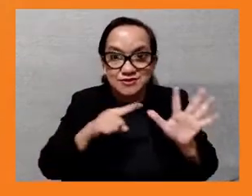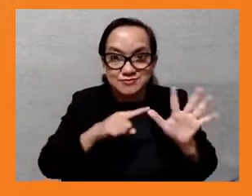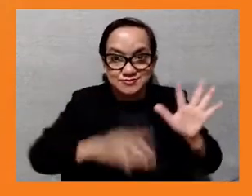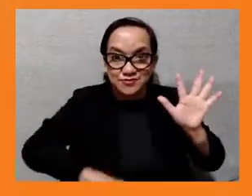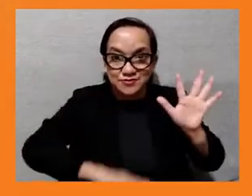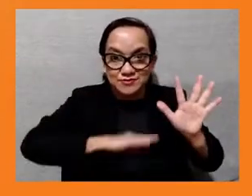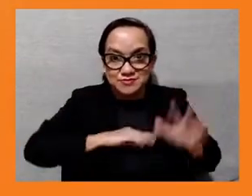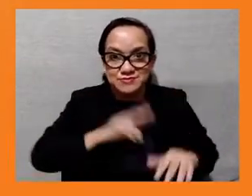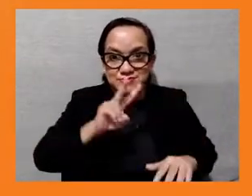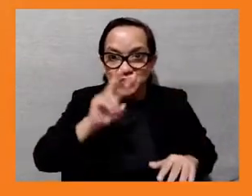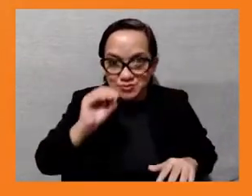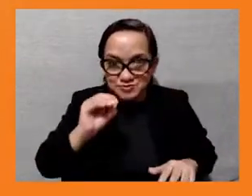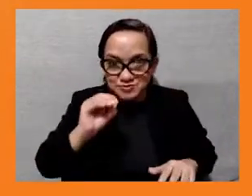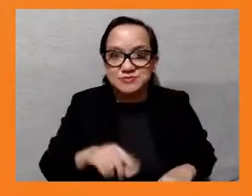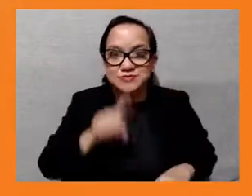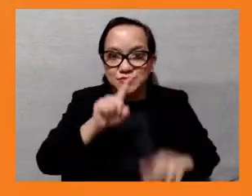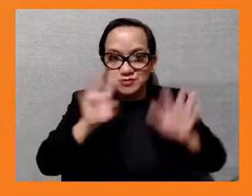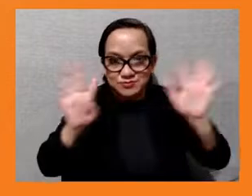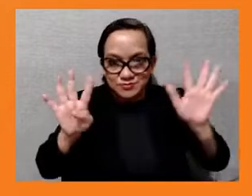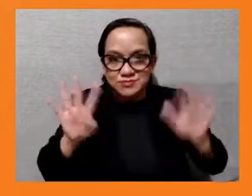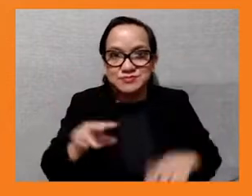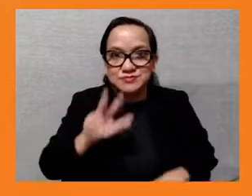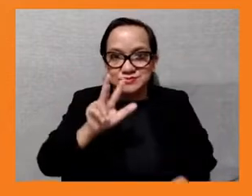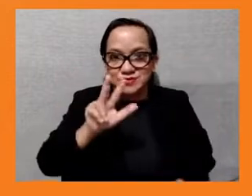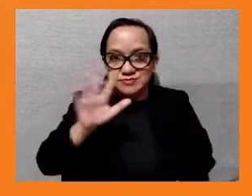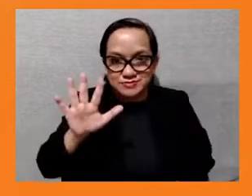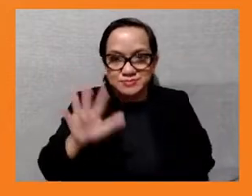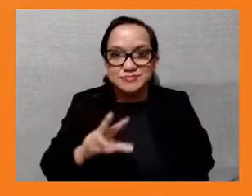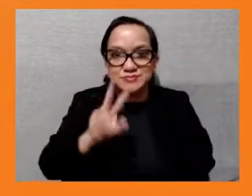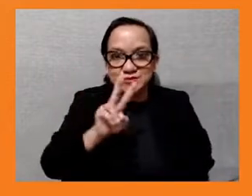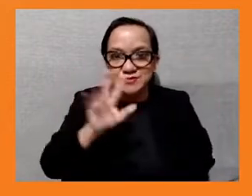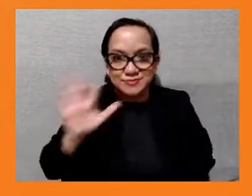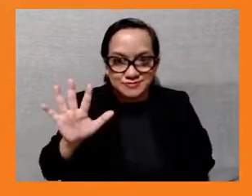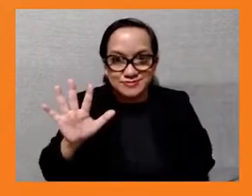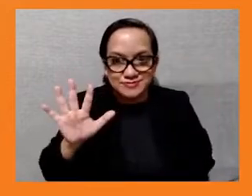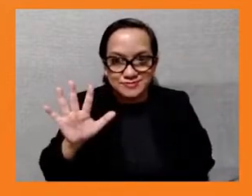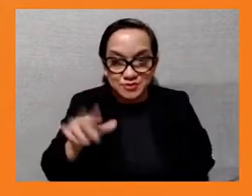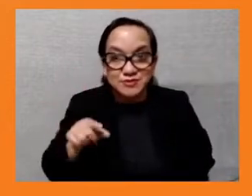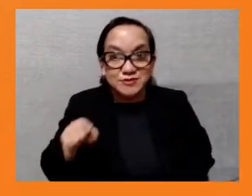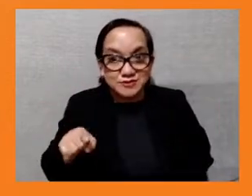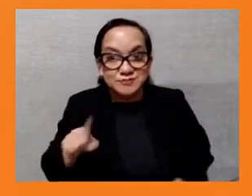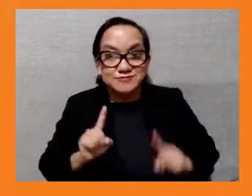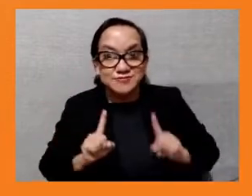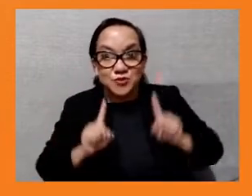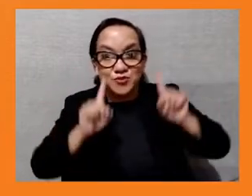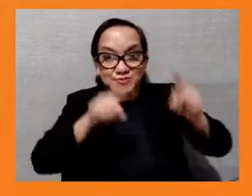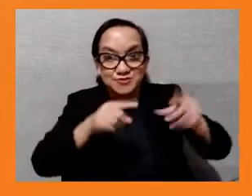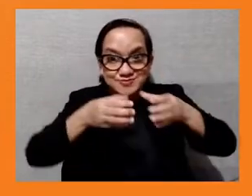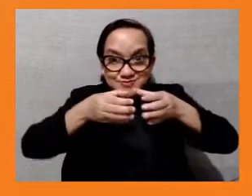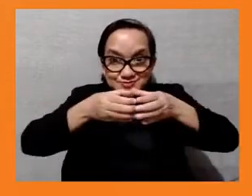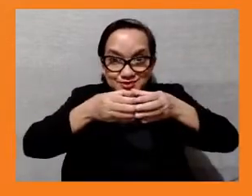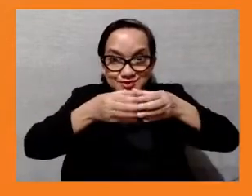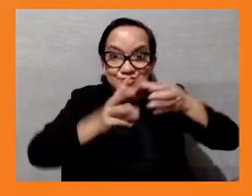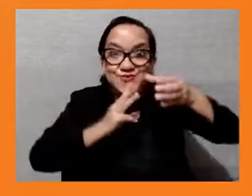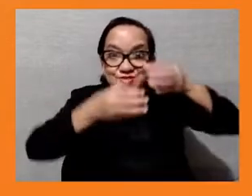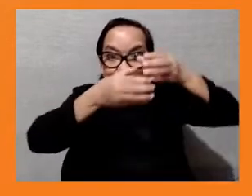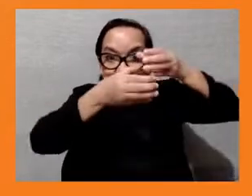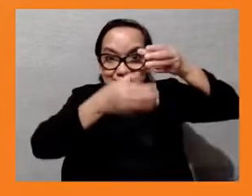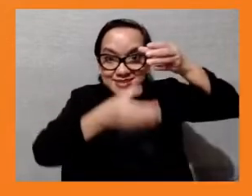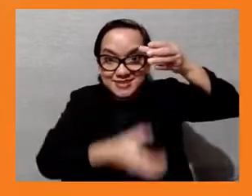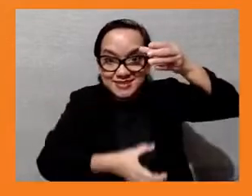land affected by the project do not comprise traditional land or ancestral domains of Indigenous peoples. No shrines, temple, or